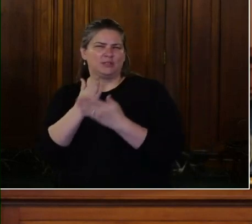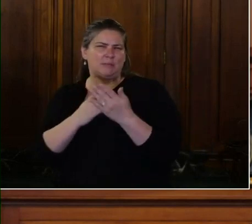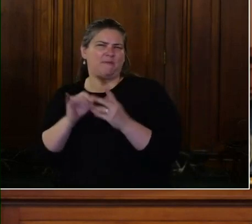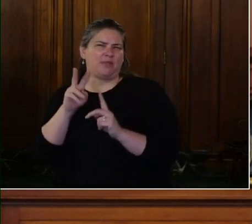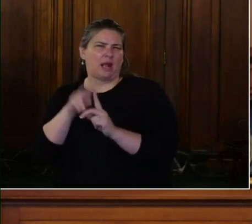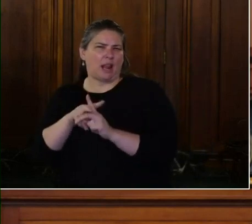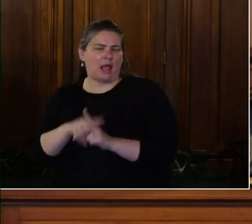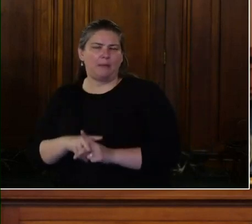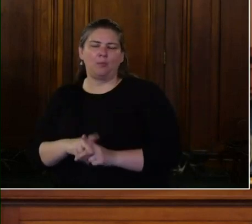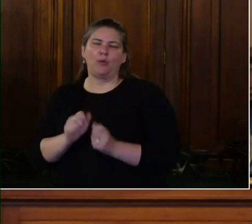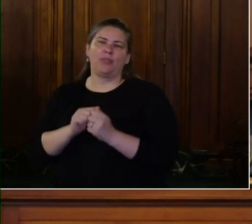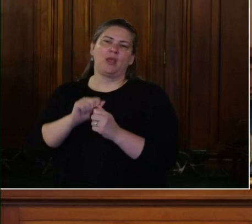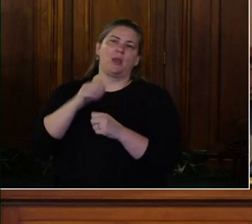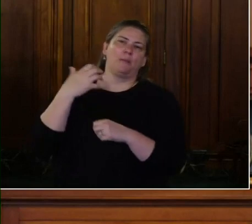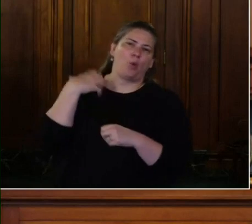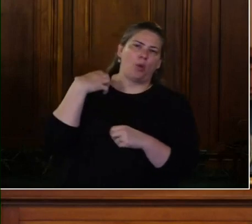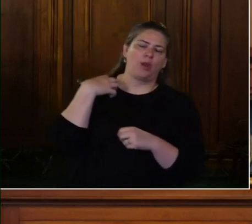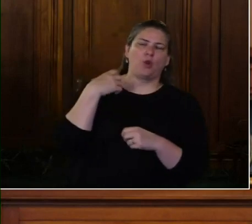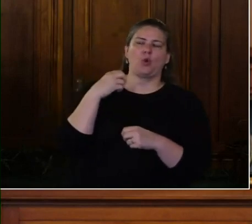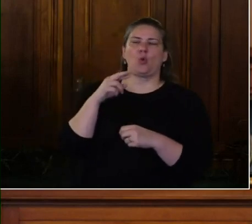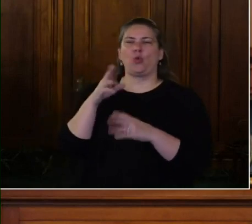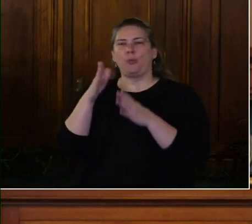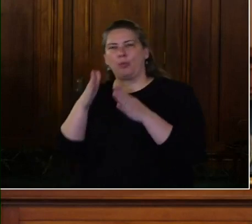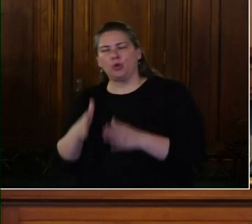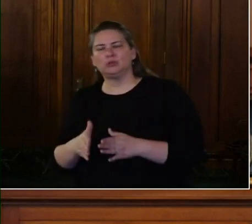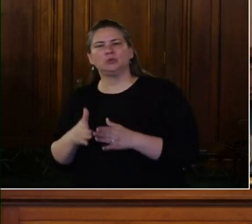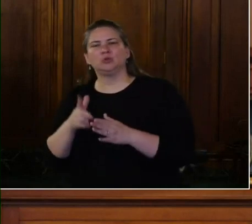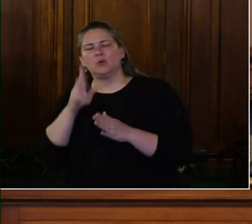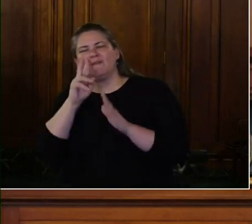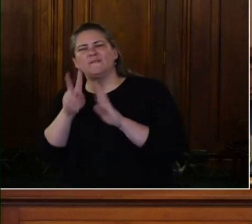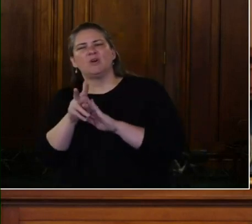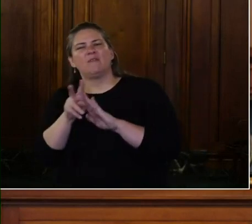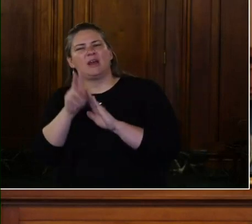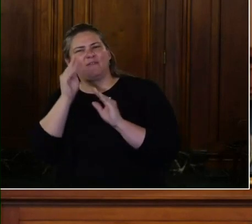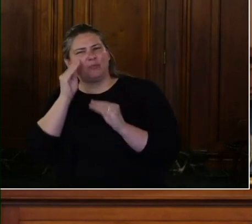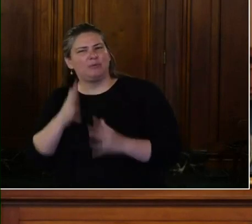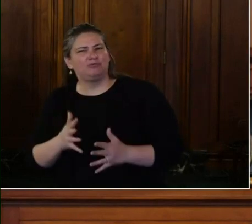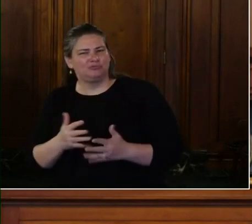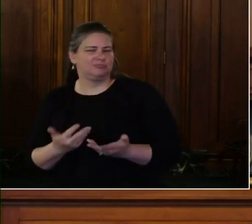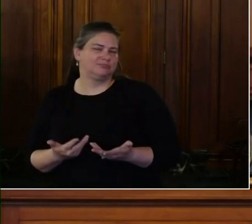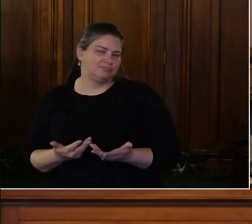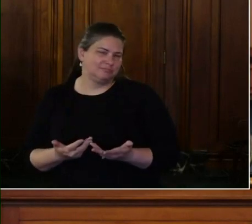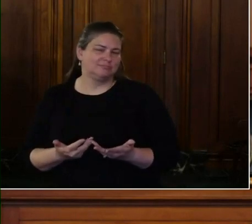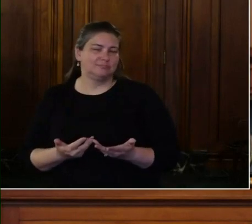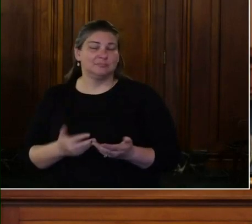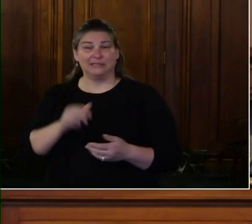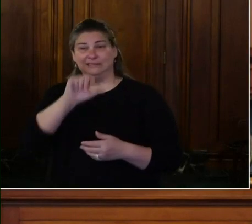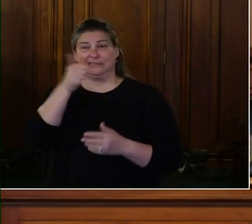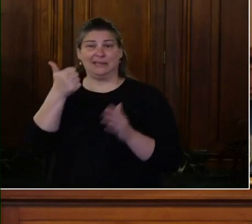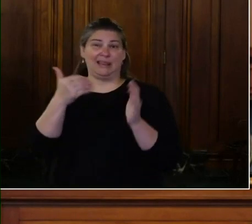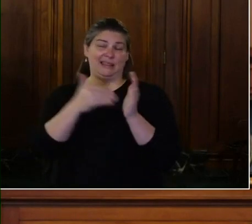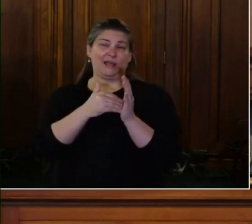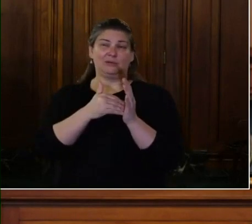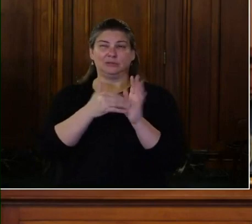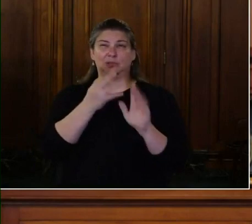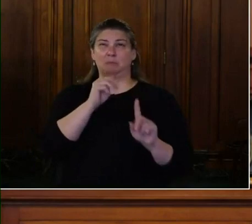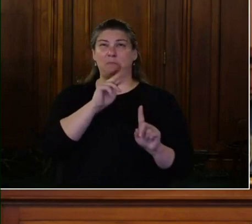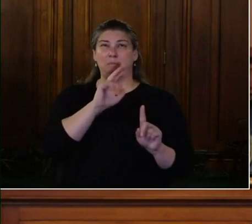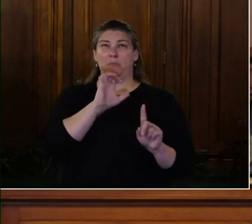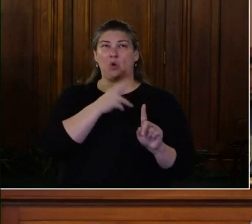claims, whether it's with an employer or the individual to verify information. But 10,000 in March,